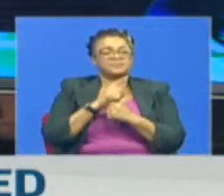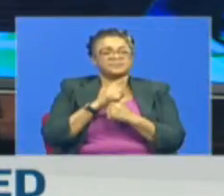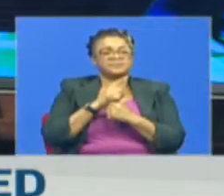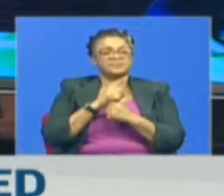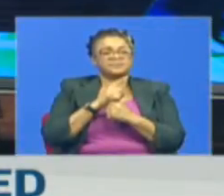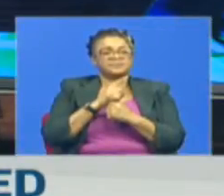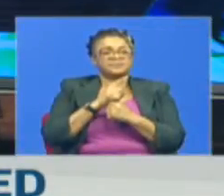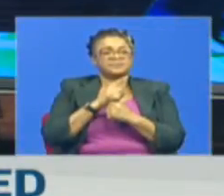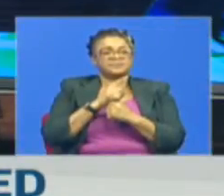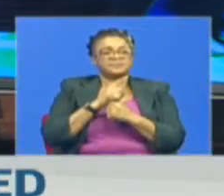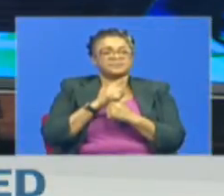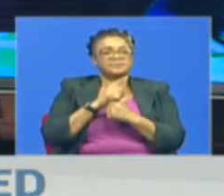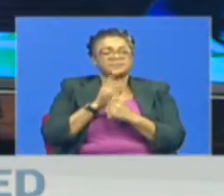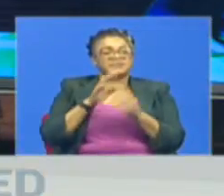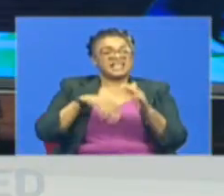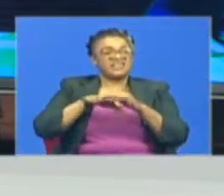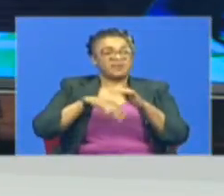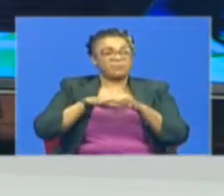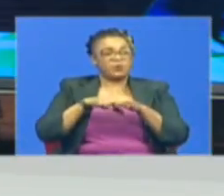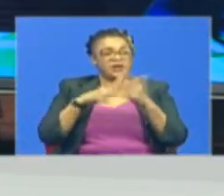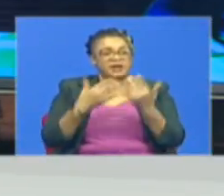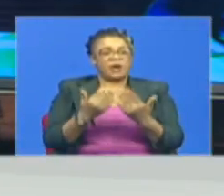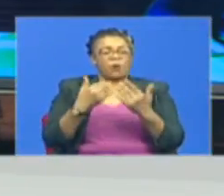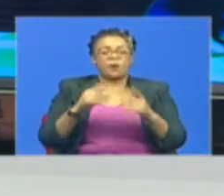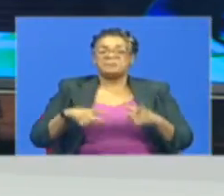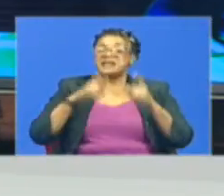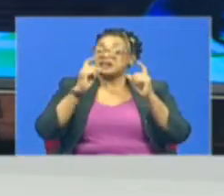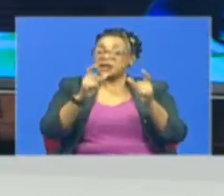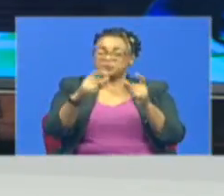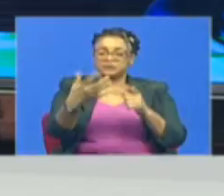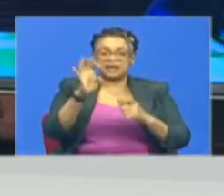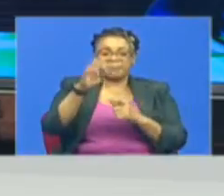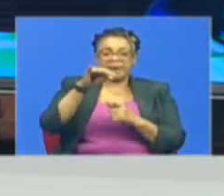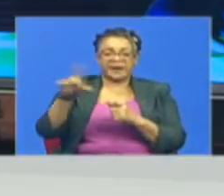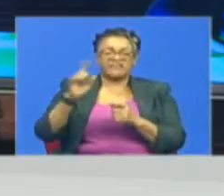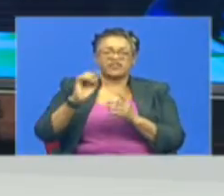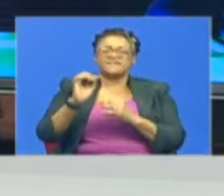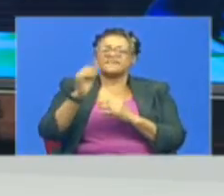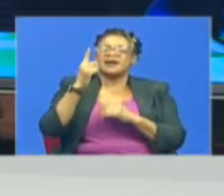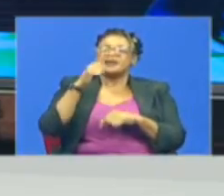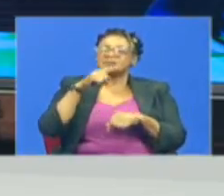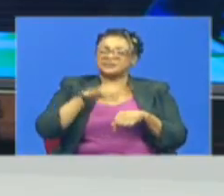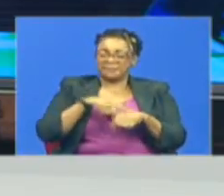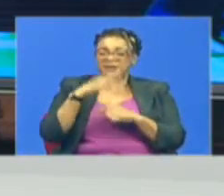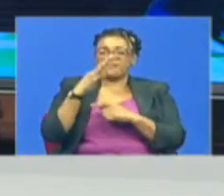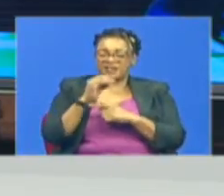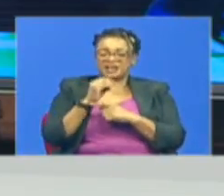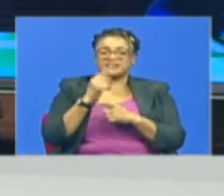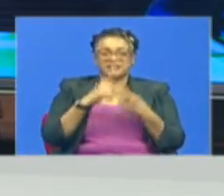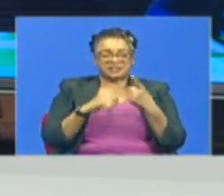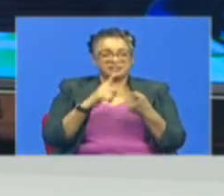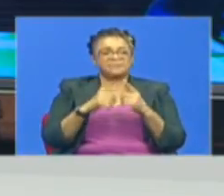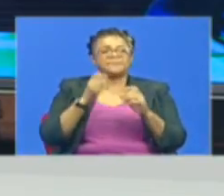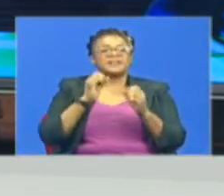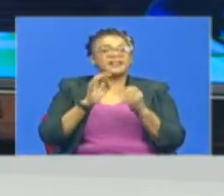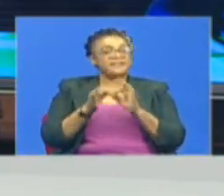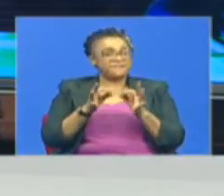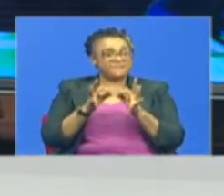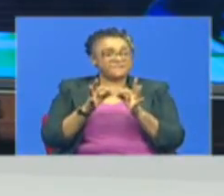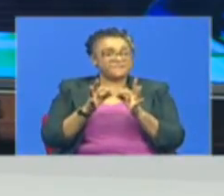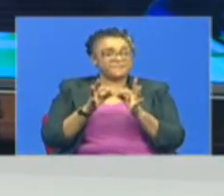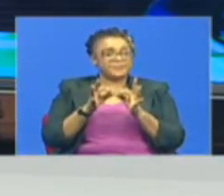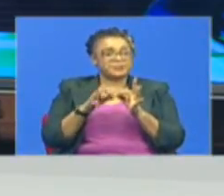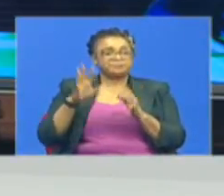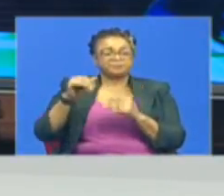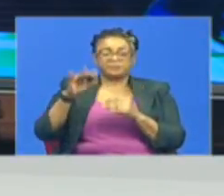Football now, and Liverpool will be crowned English Premier League champions for the first time in 30 years if defending Manchester City